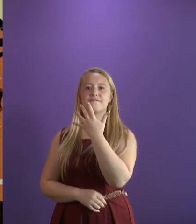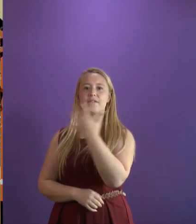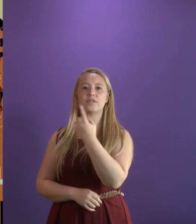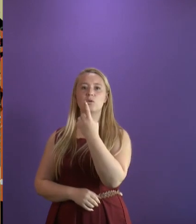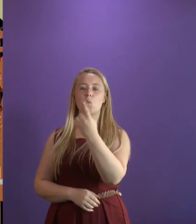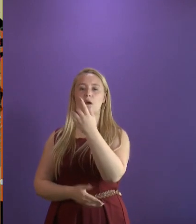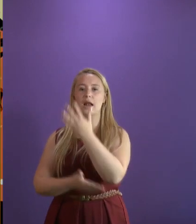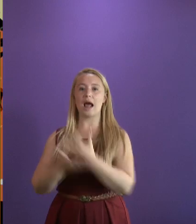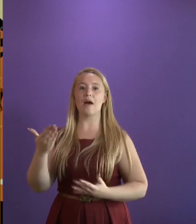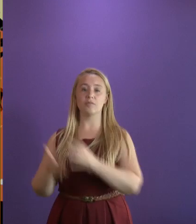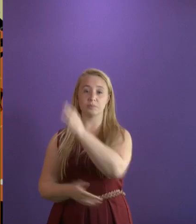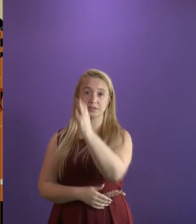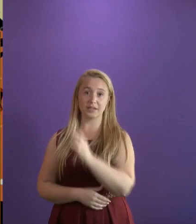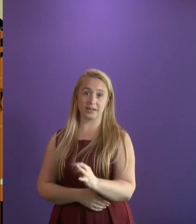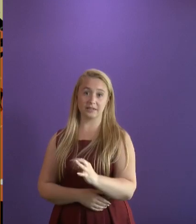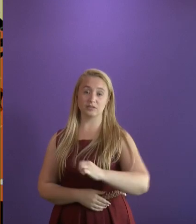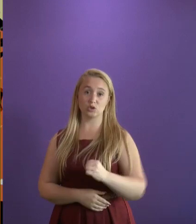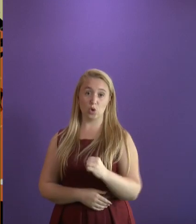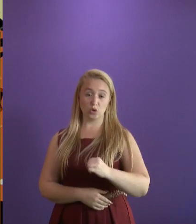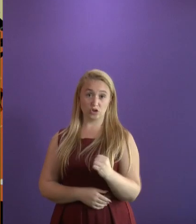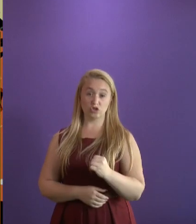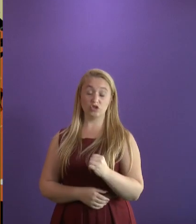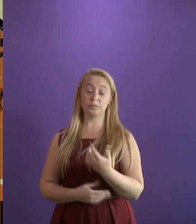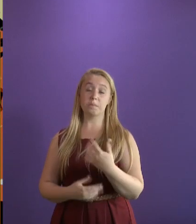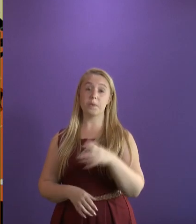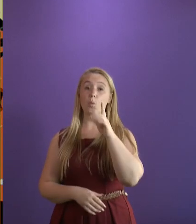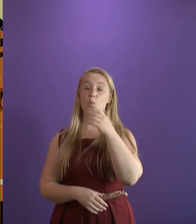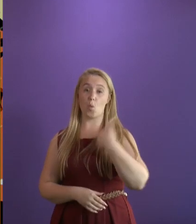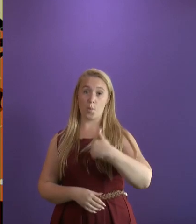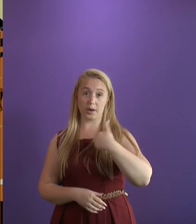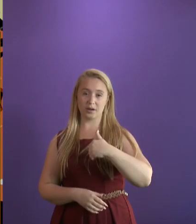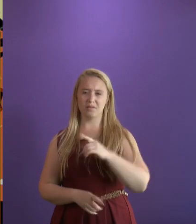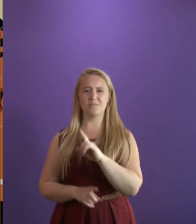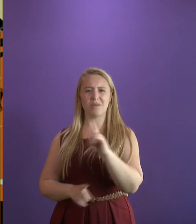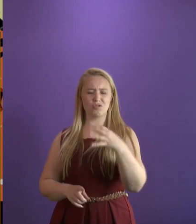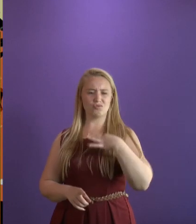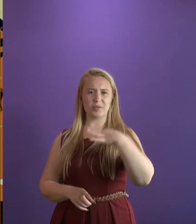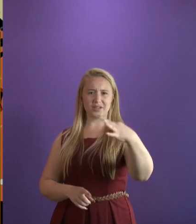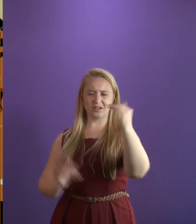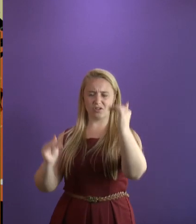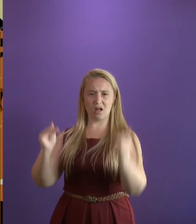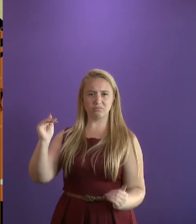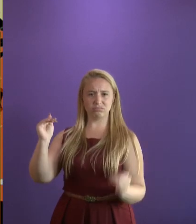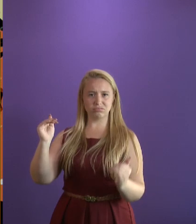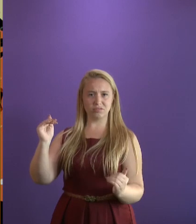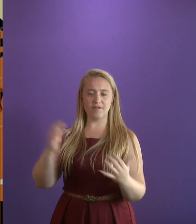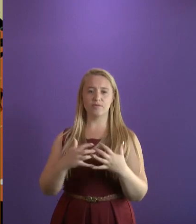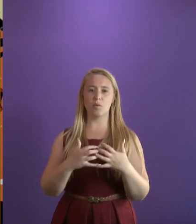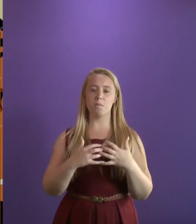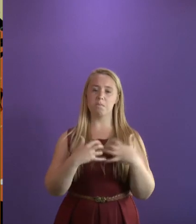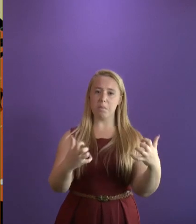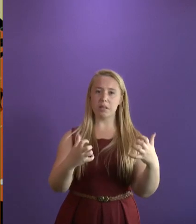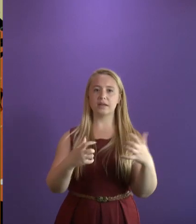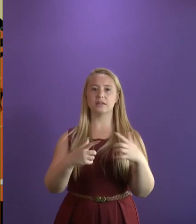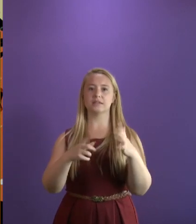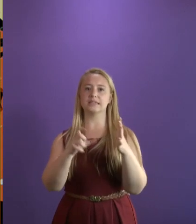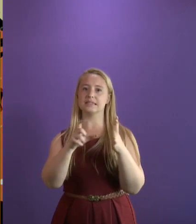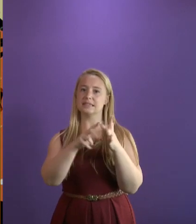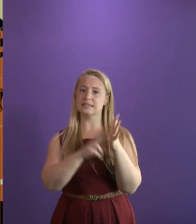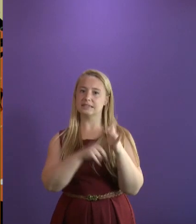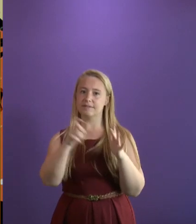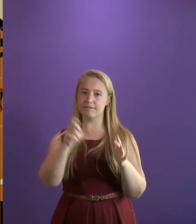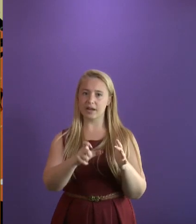51.5% of Scottish population were women, and yet women continue to be underrepresented in public, civic and